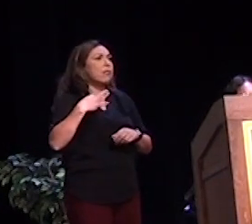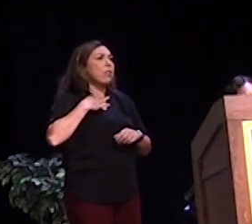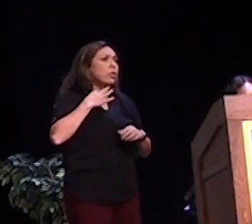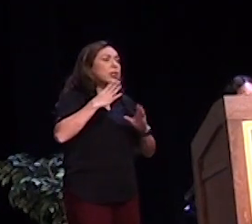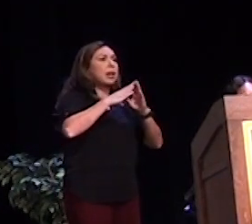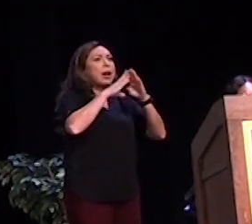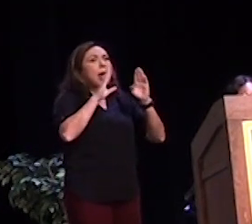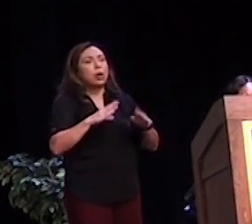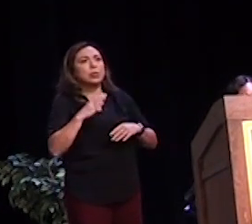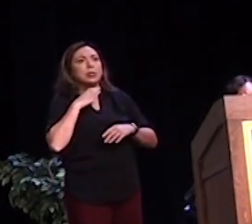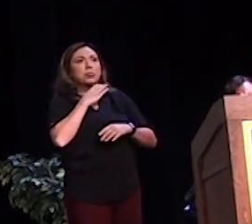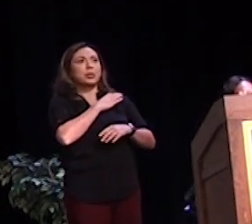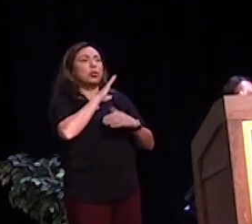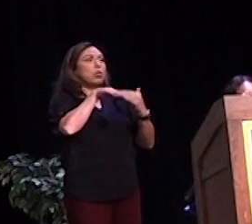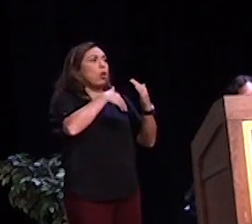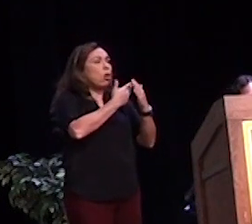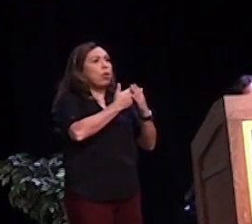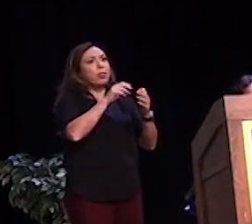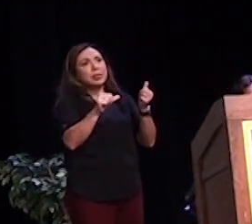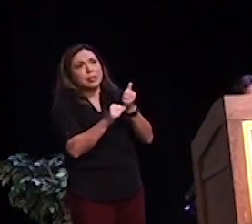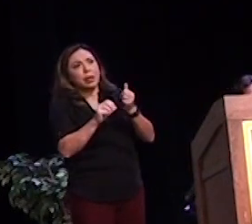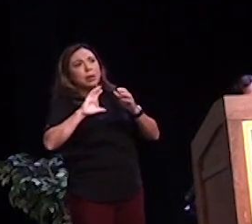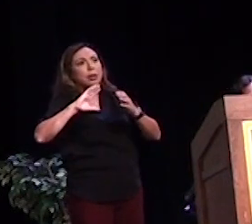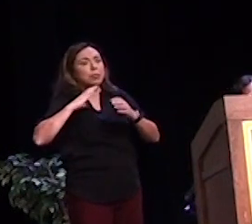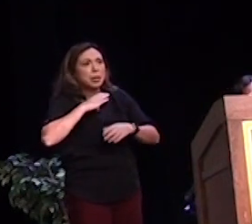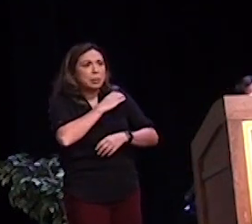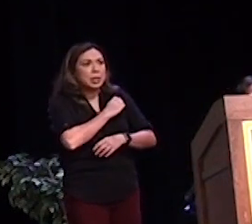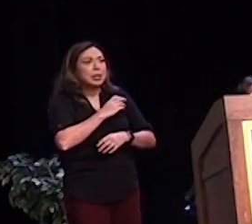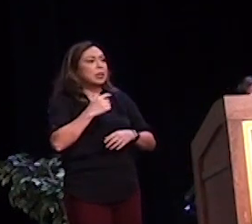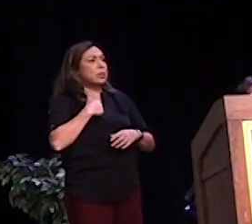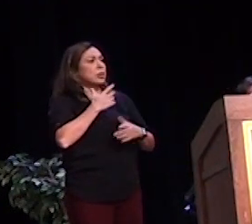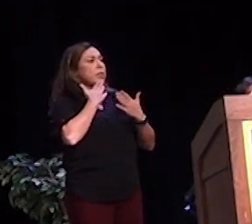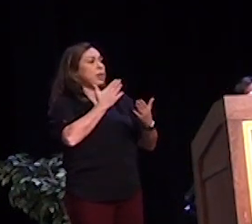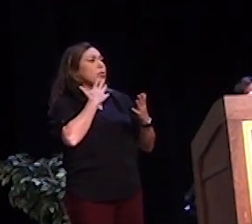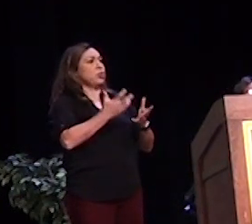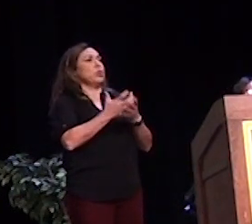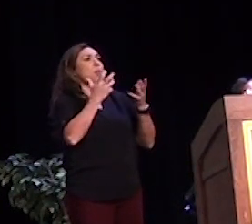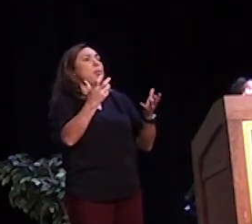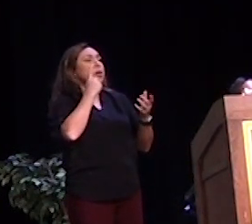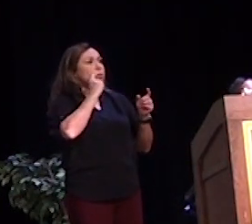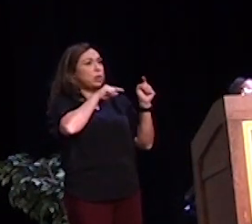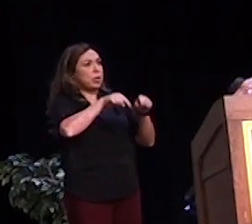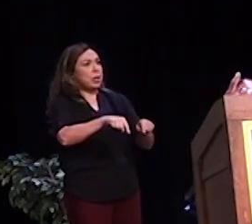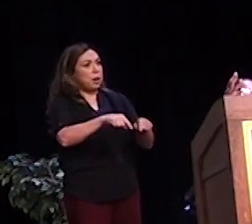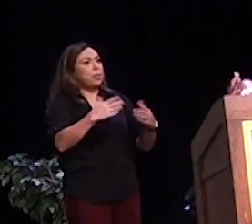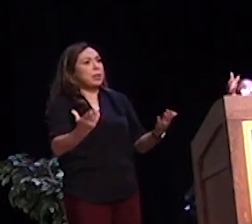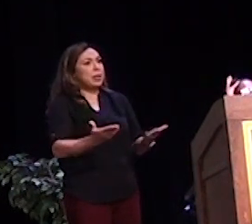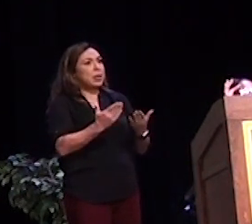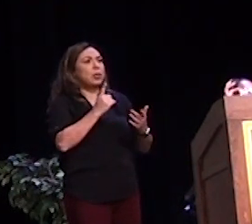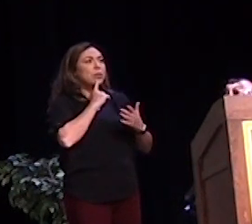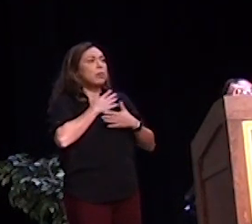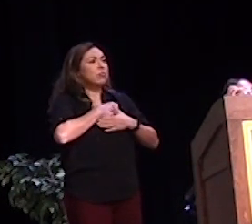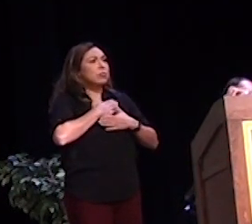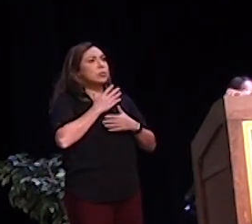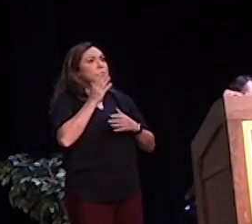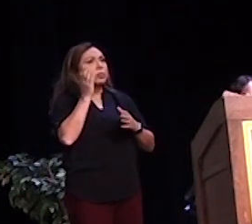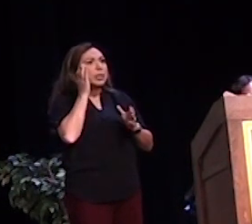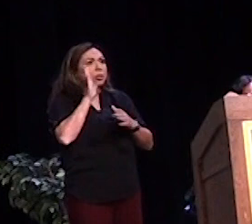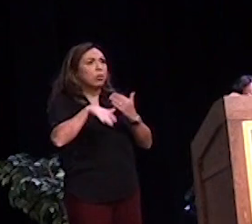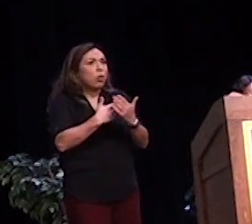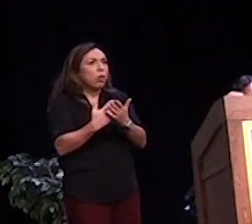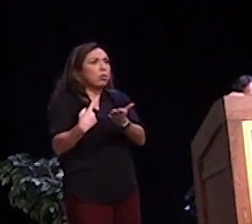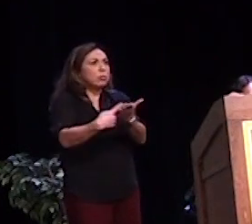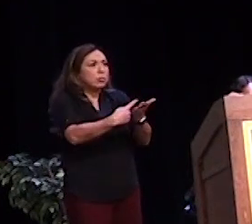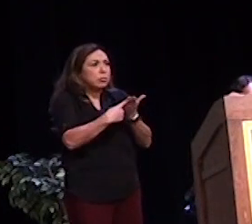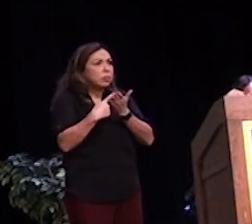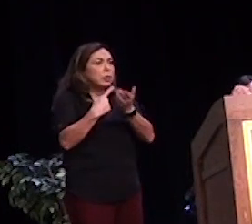housing commissions, and all the different subcommittees, and you all being here. And thank you so much. It was a pleasure hearing all of the